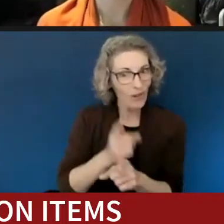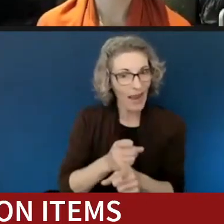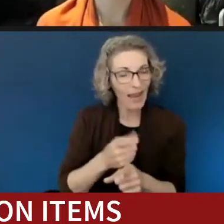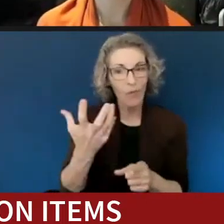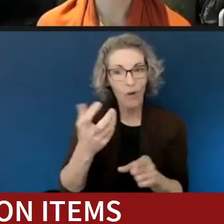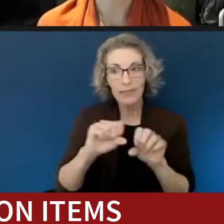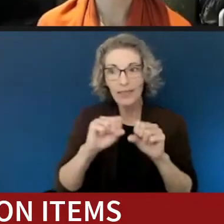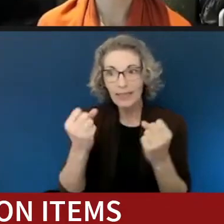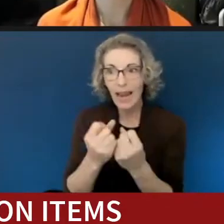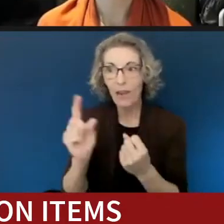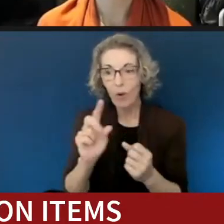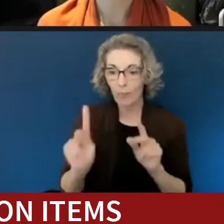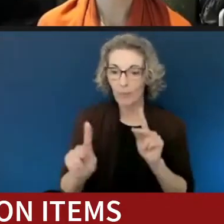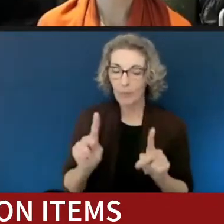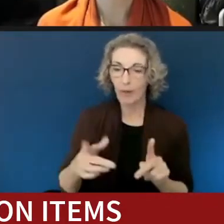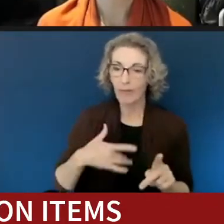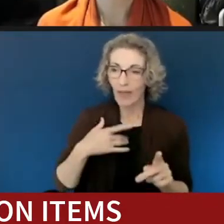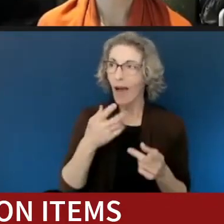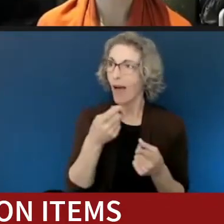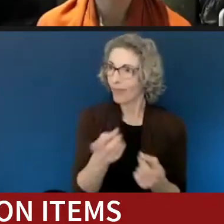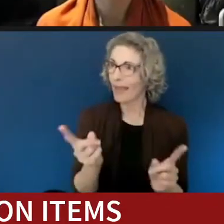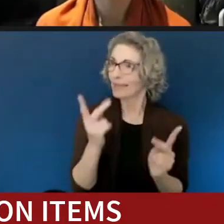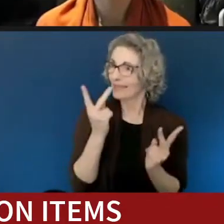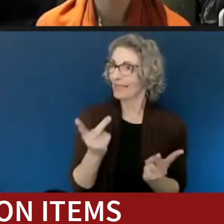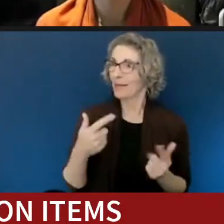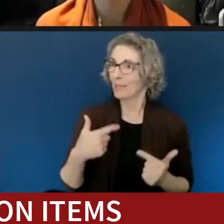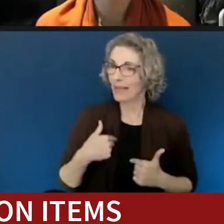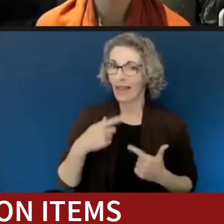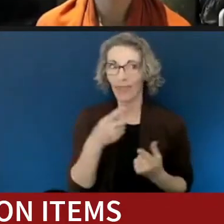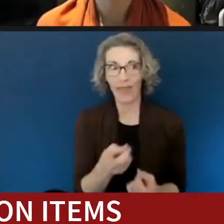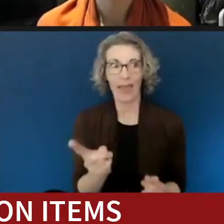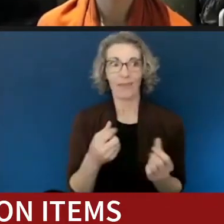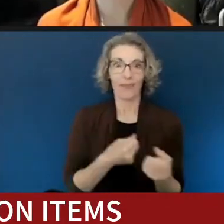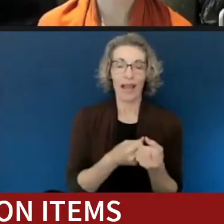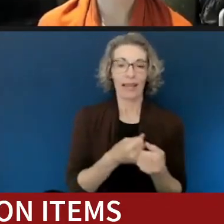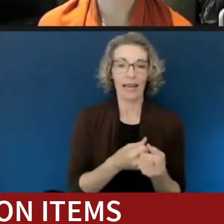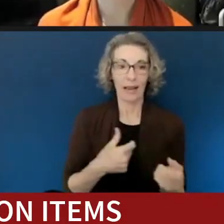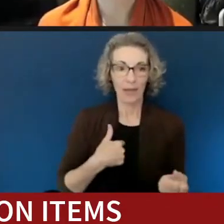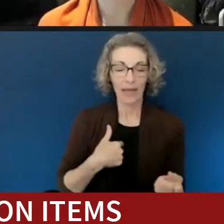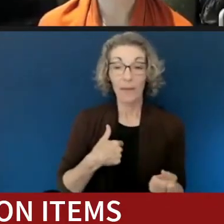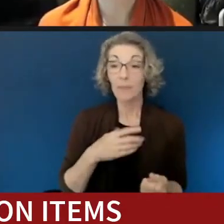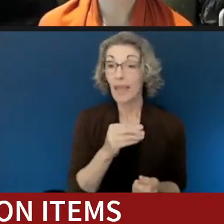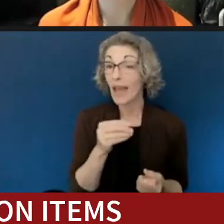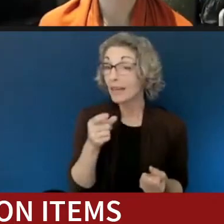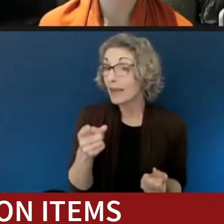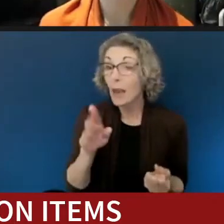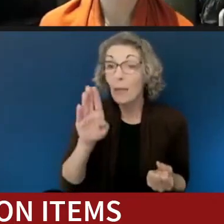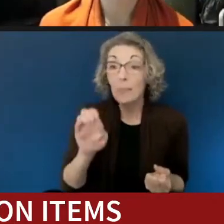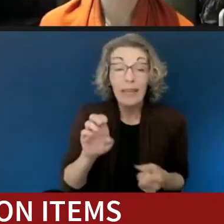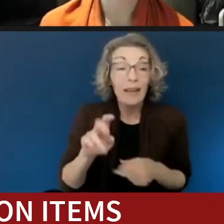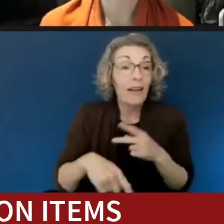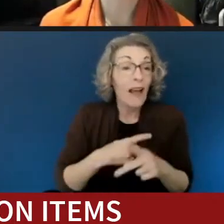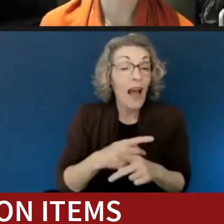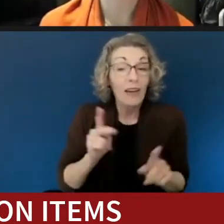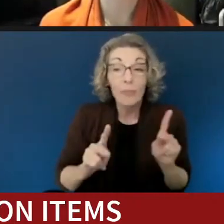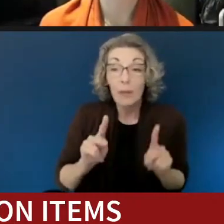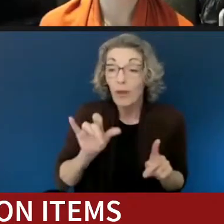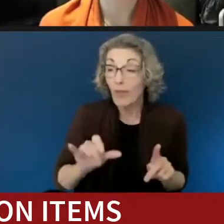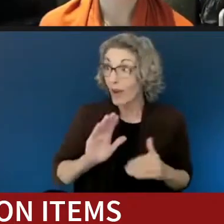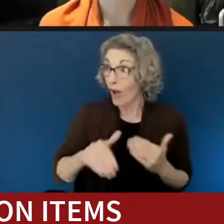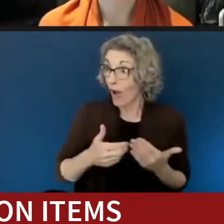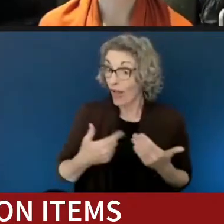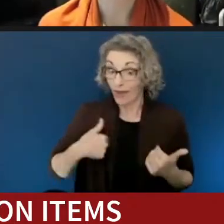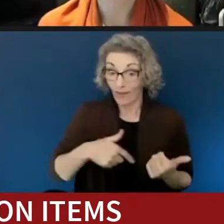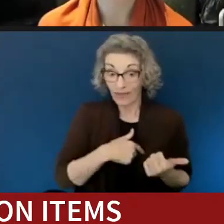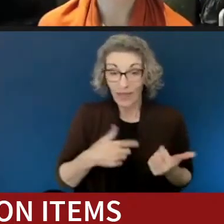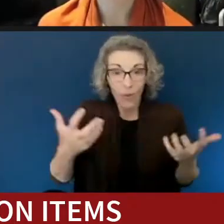as themselves and get to be those kind people that are underneath all of us who just want a happier life. So I think that's what I